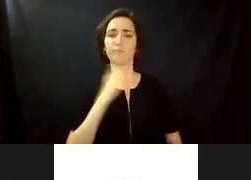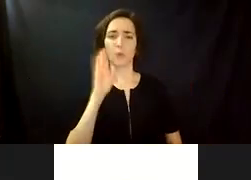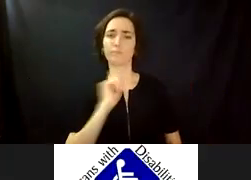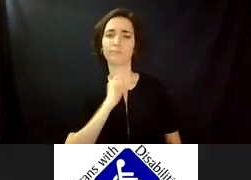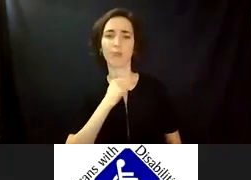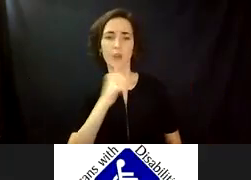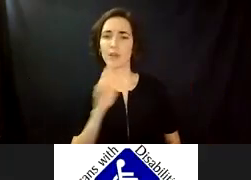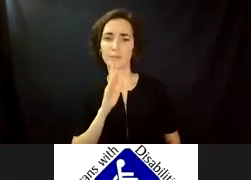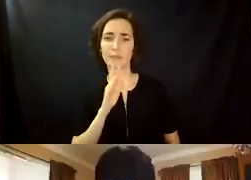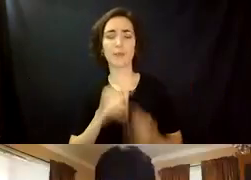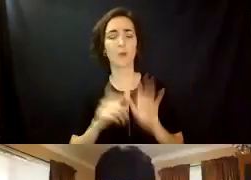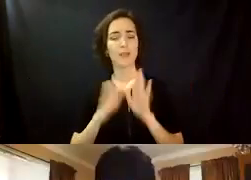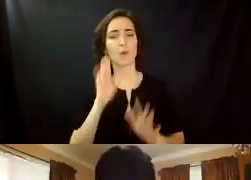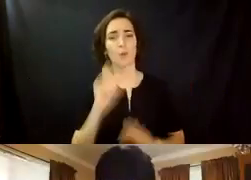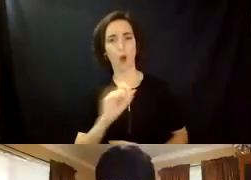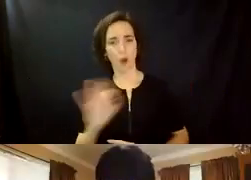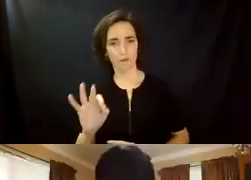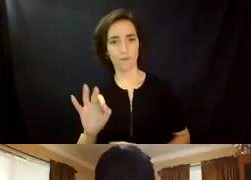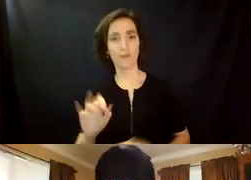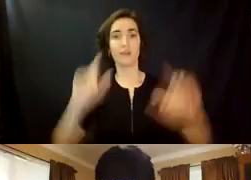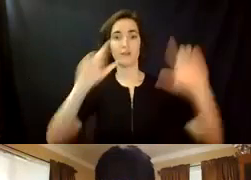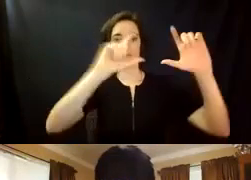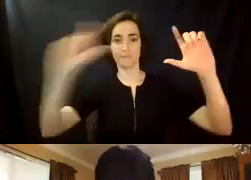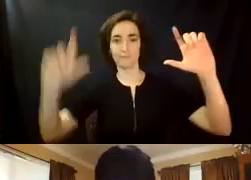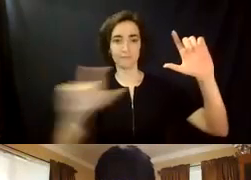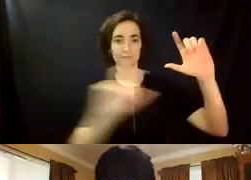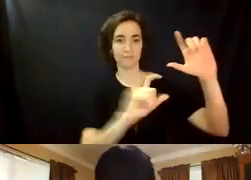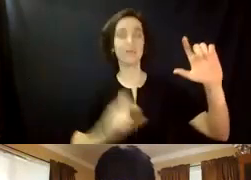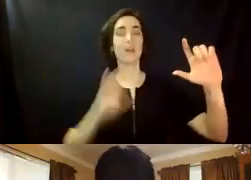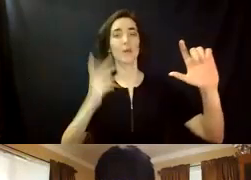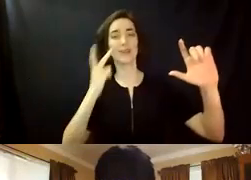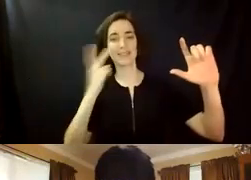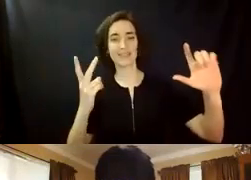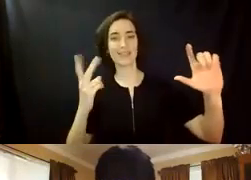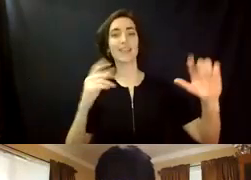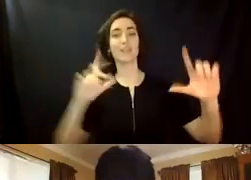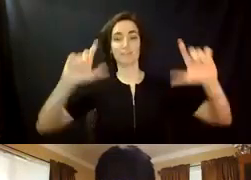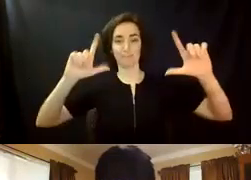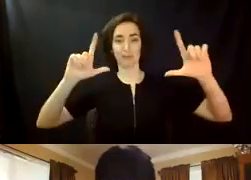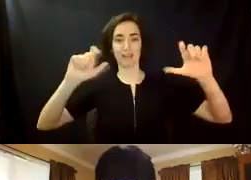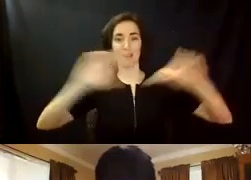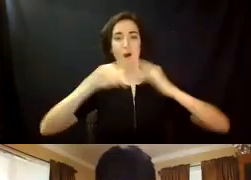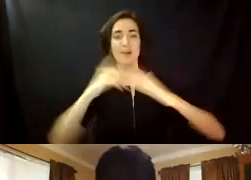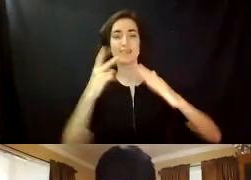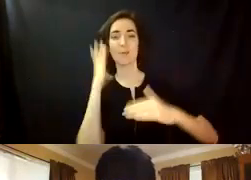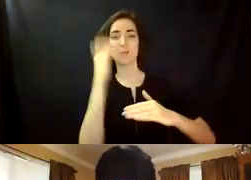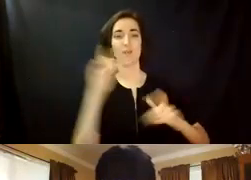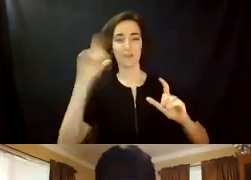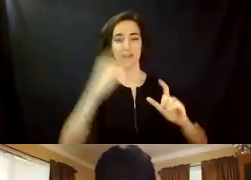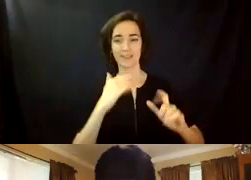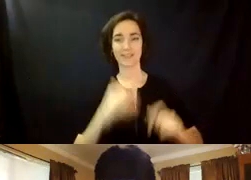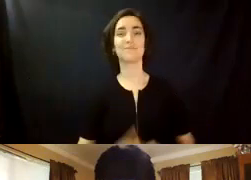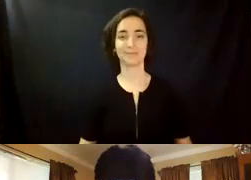cameras. And that way, I think that would be a great visual for our newsletter to have all your beautiful faces on the